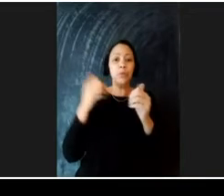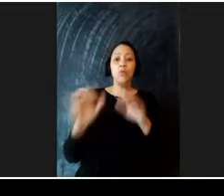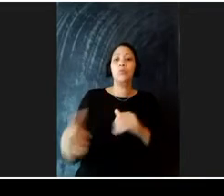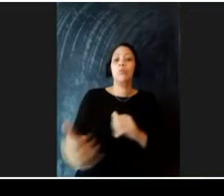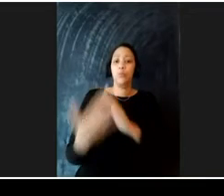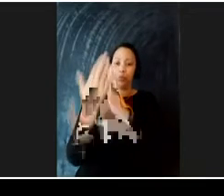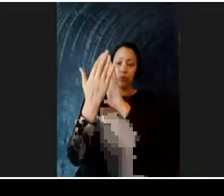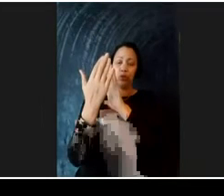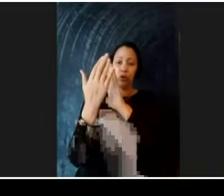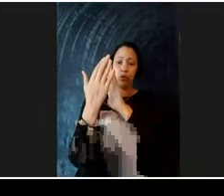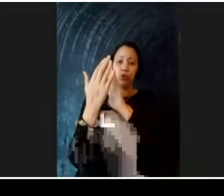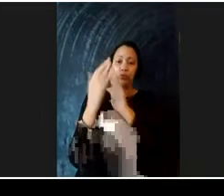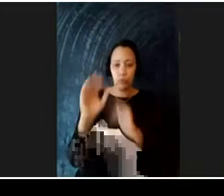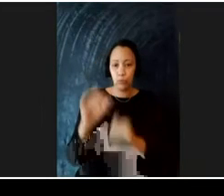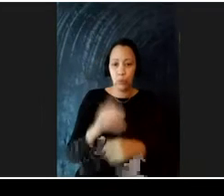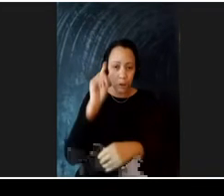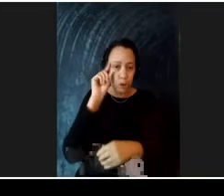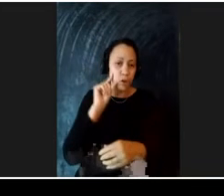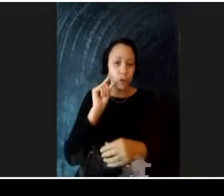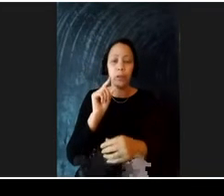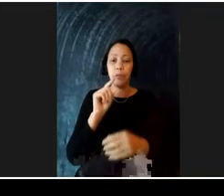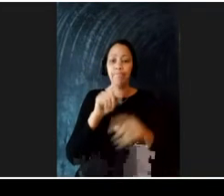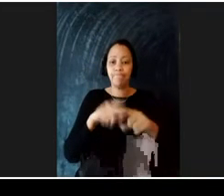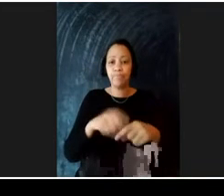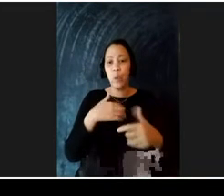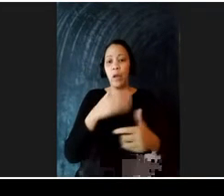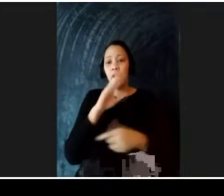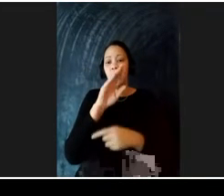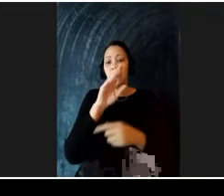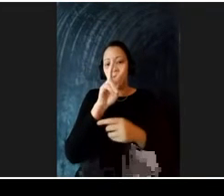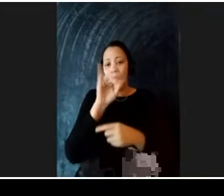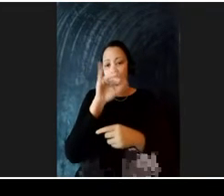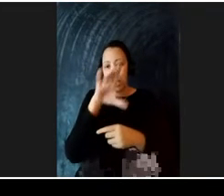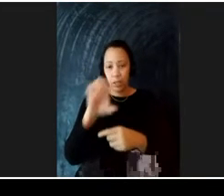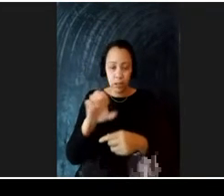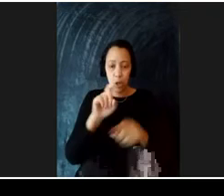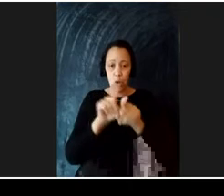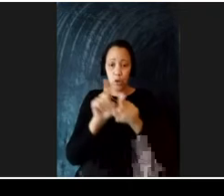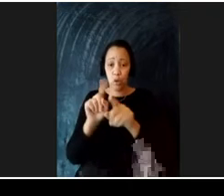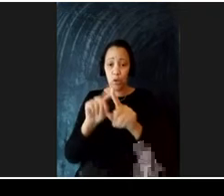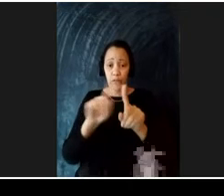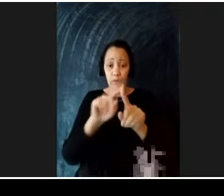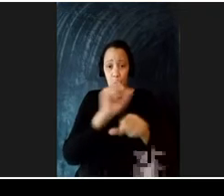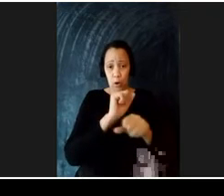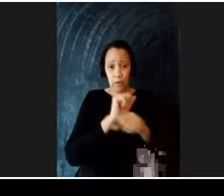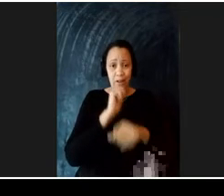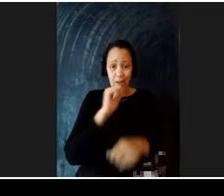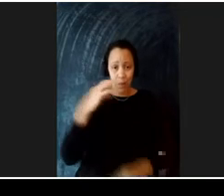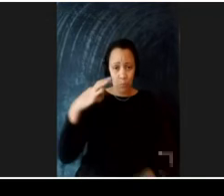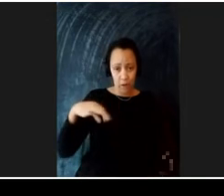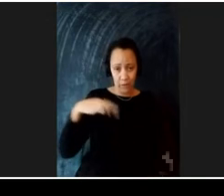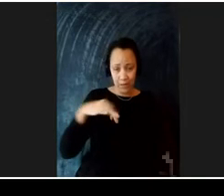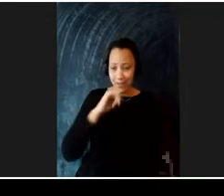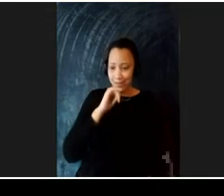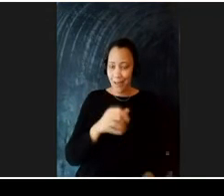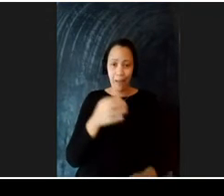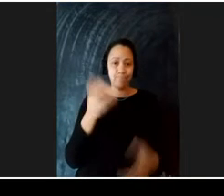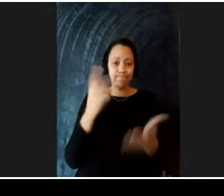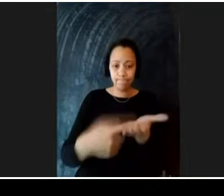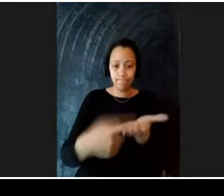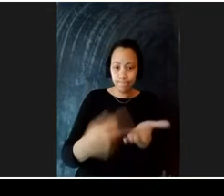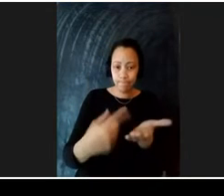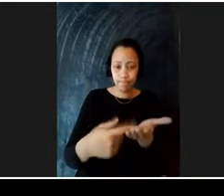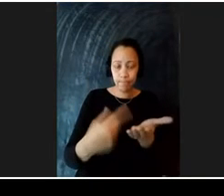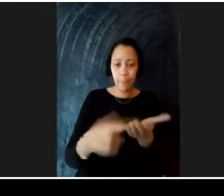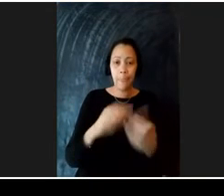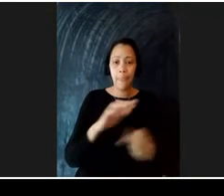tremendous sacrifices leaving their home each day uh to take care of vulnerable New Yorkers uh more specifically victims of domestic